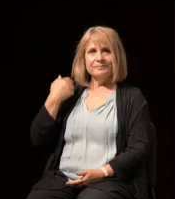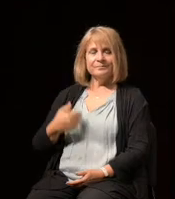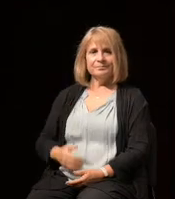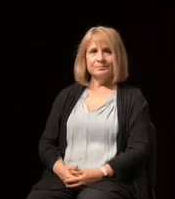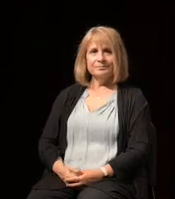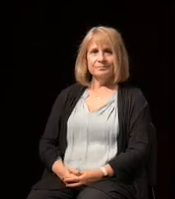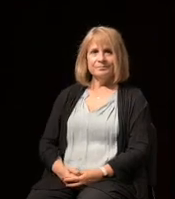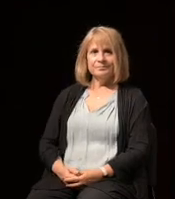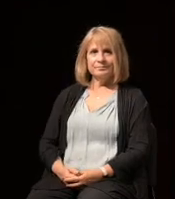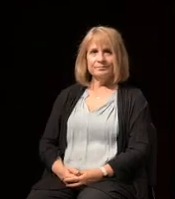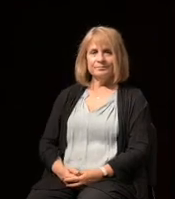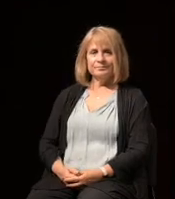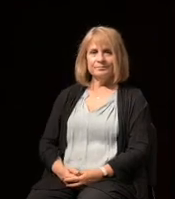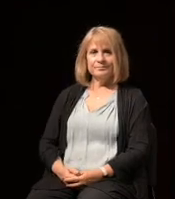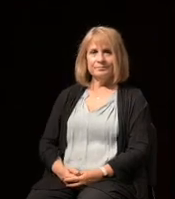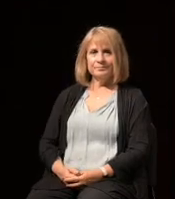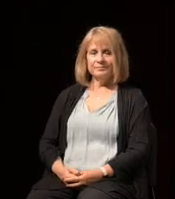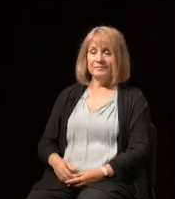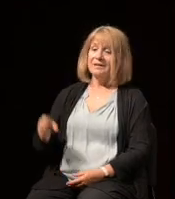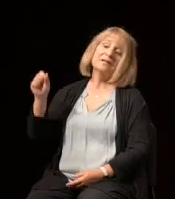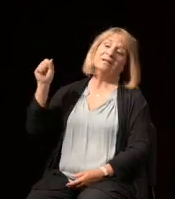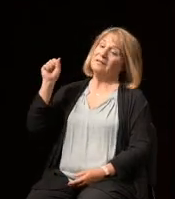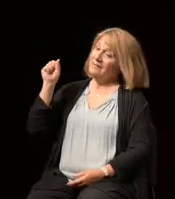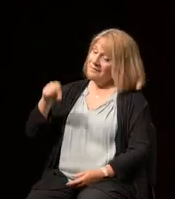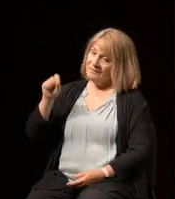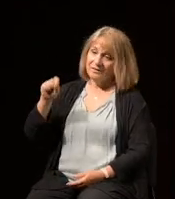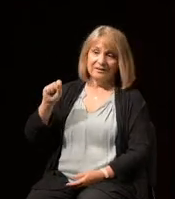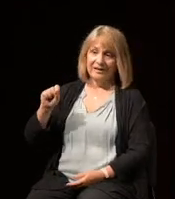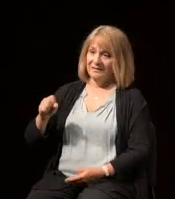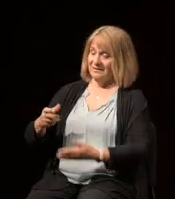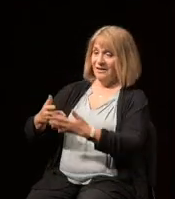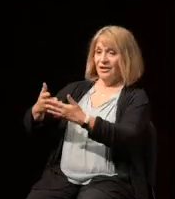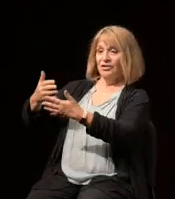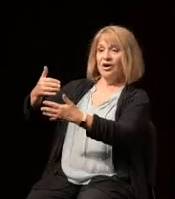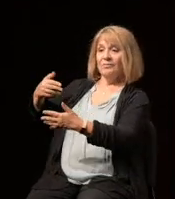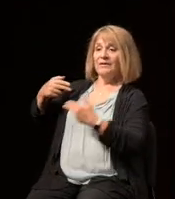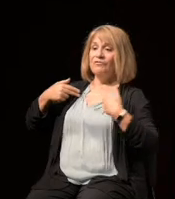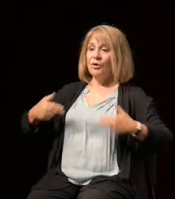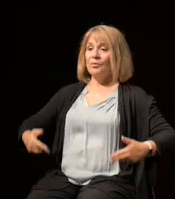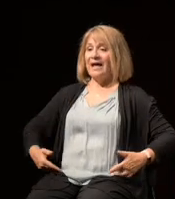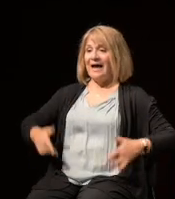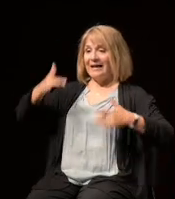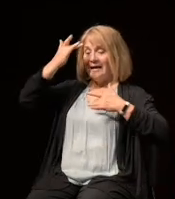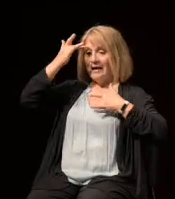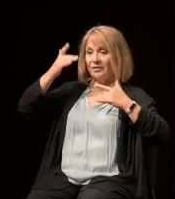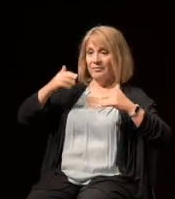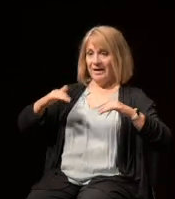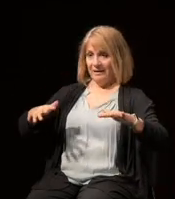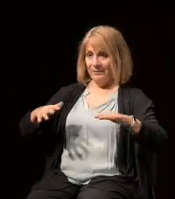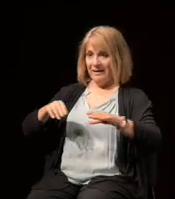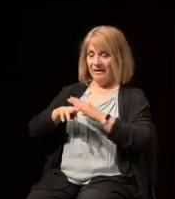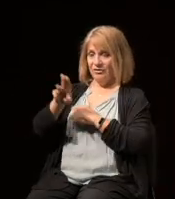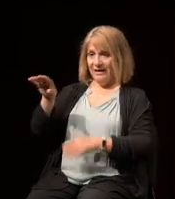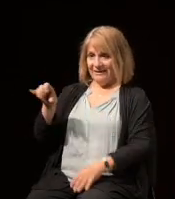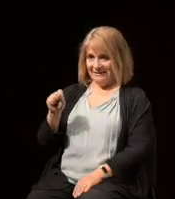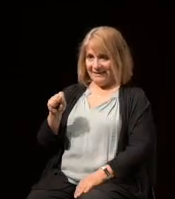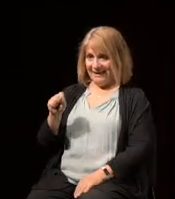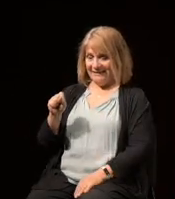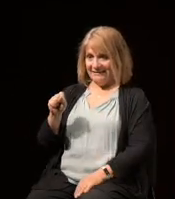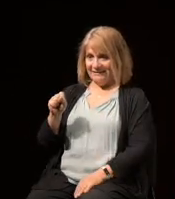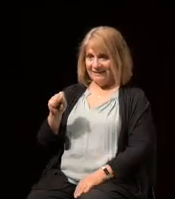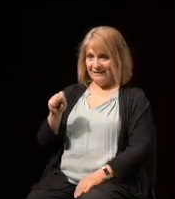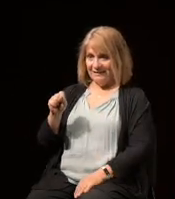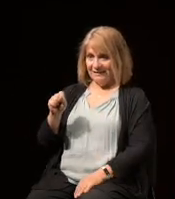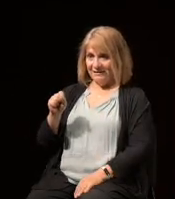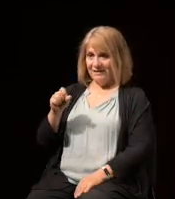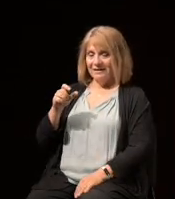Yet, long before there was a health pandemic in these United States and in the context of our